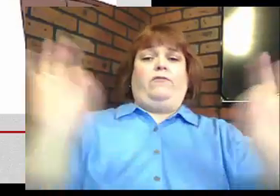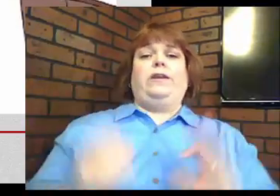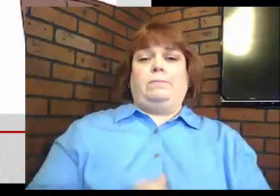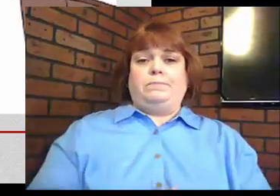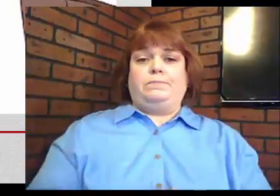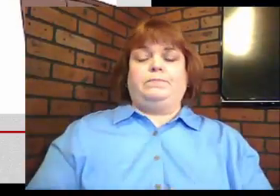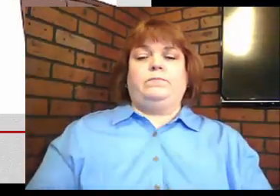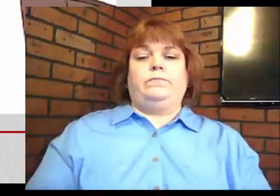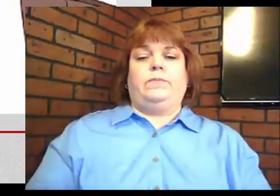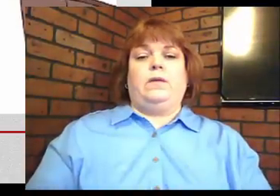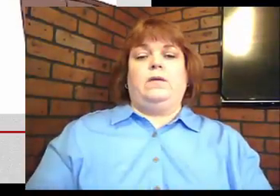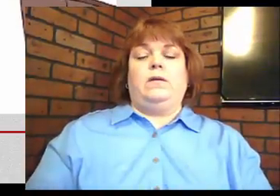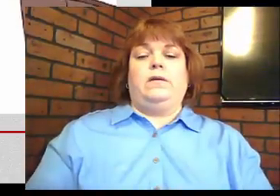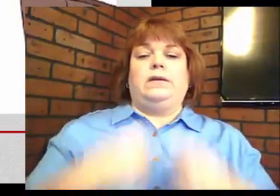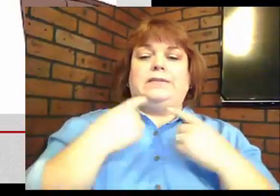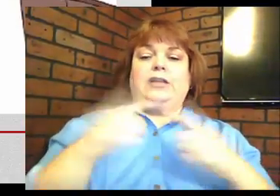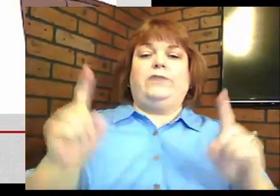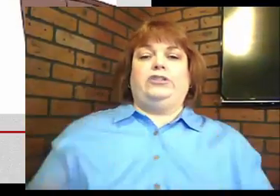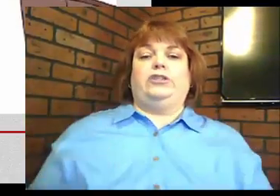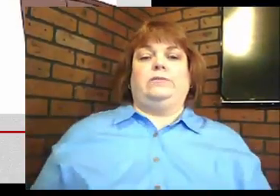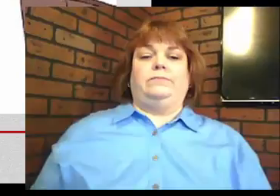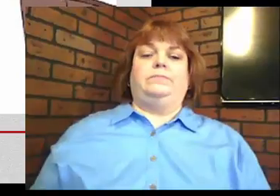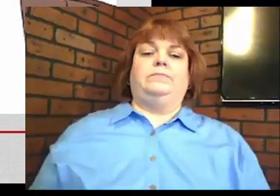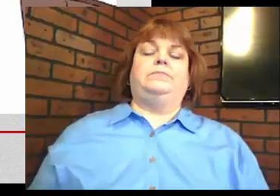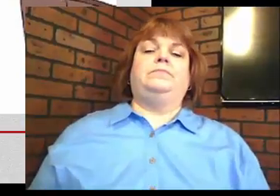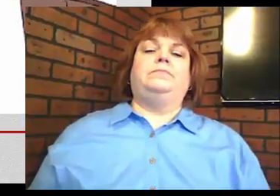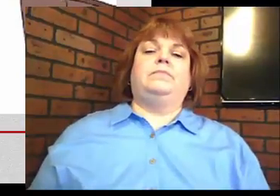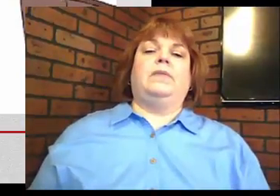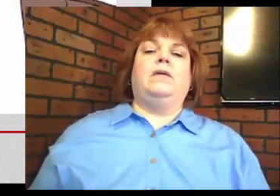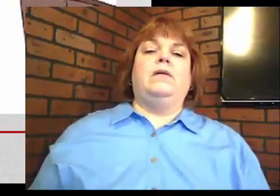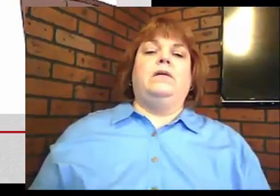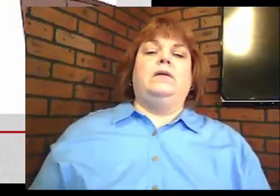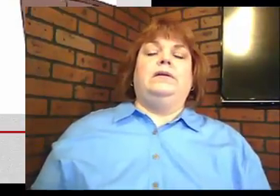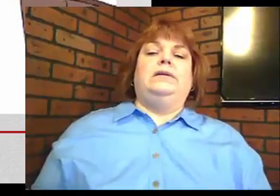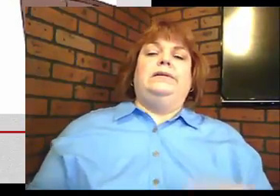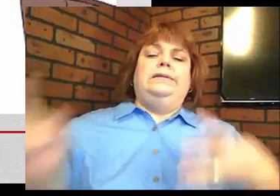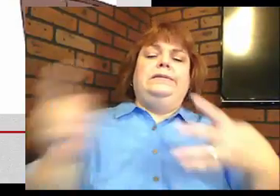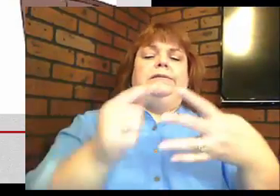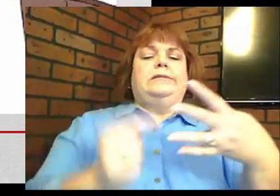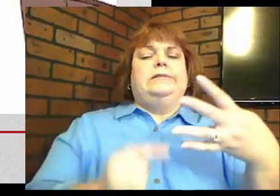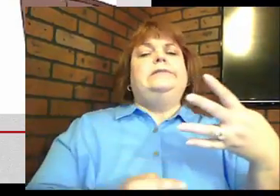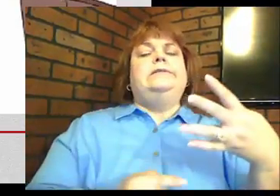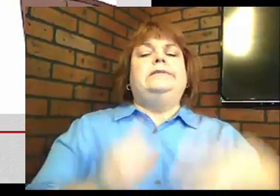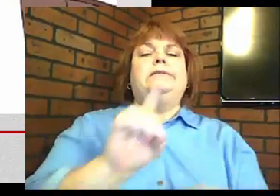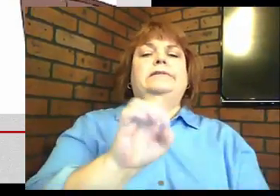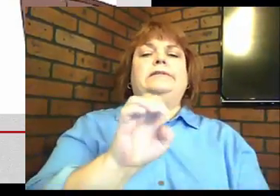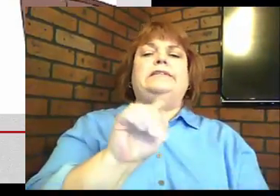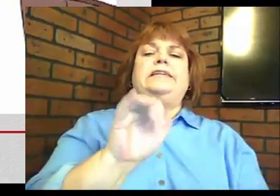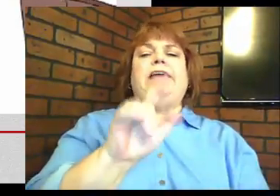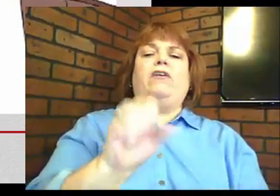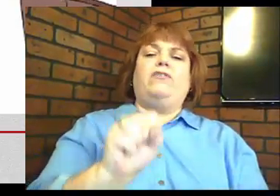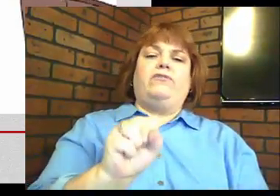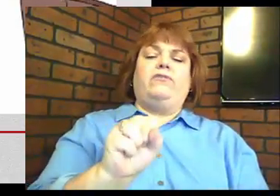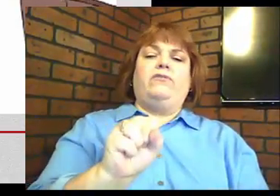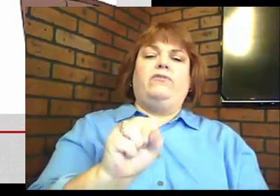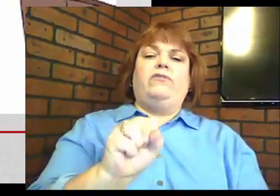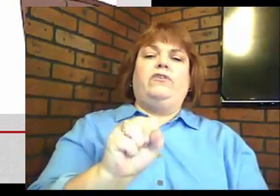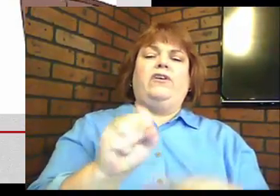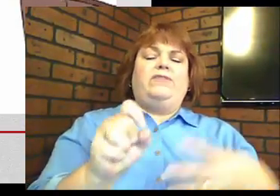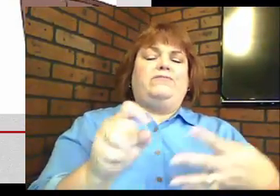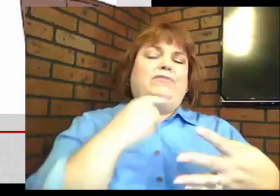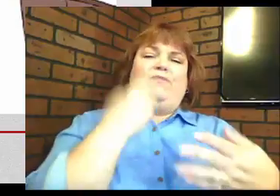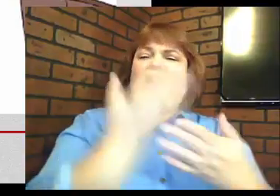2, 3, 4 people sharing different opinions. Maybe they're arguing, maybe they're